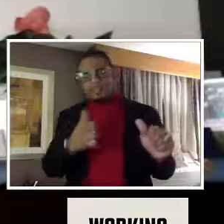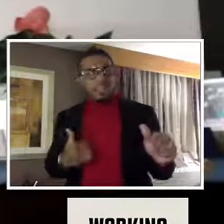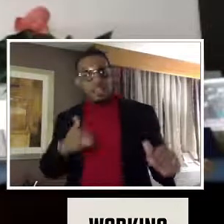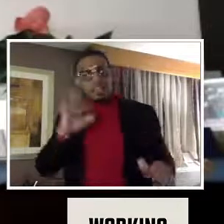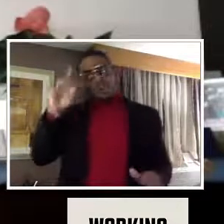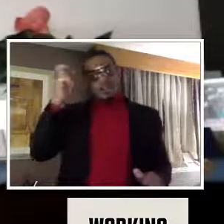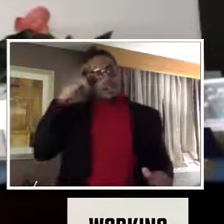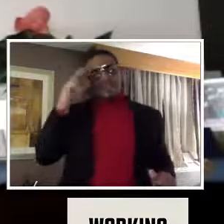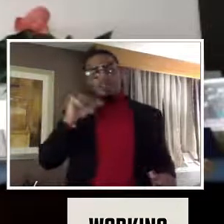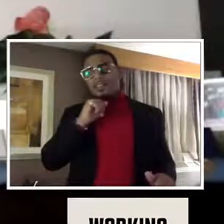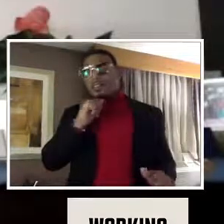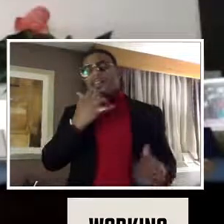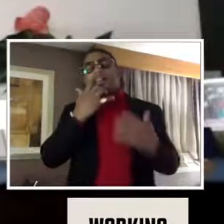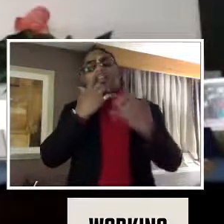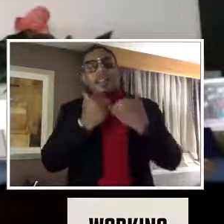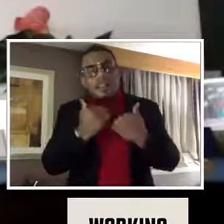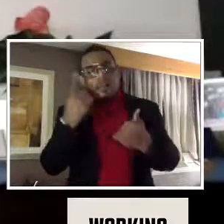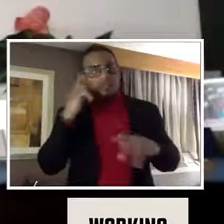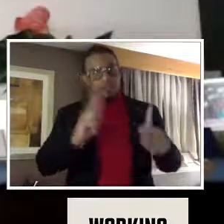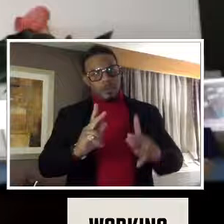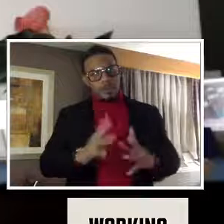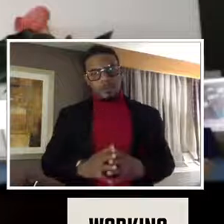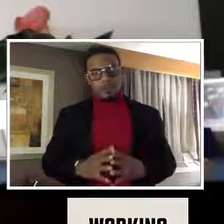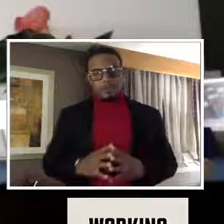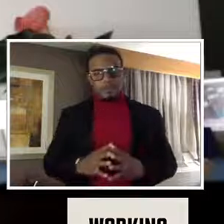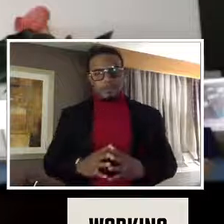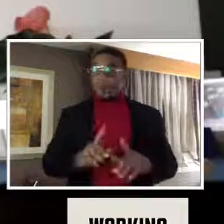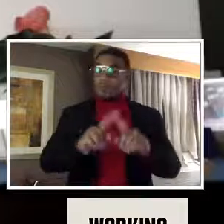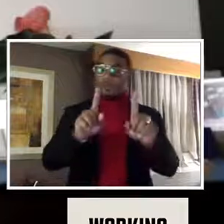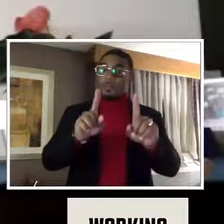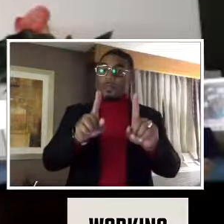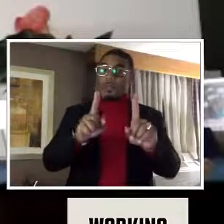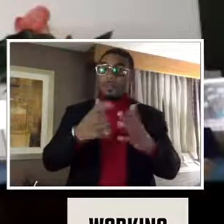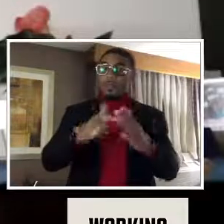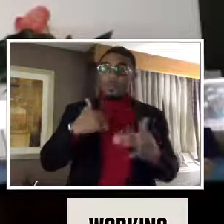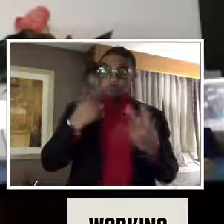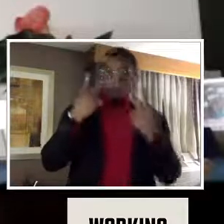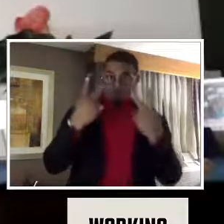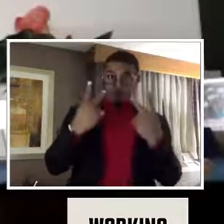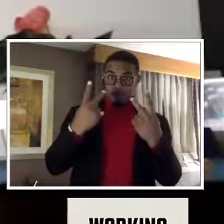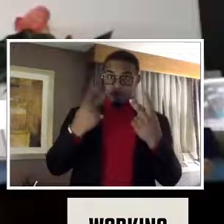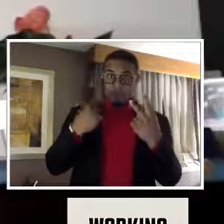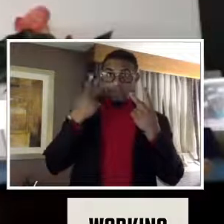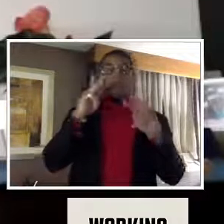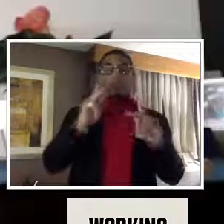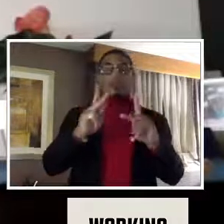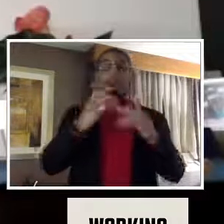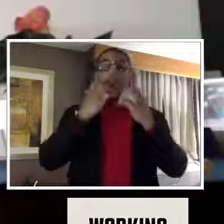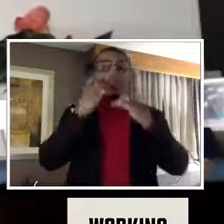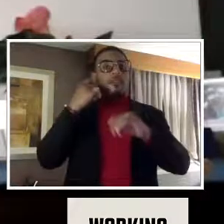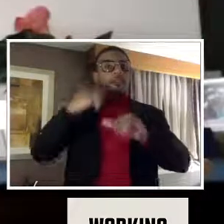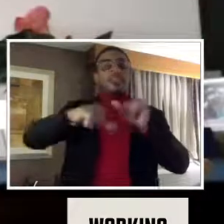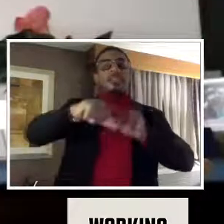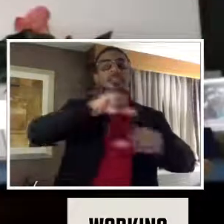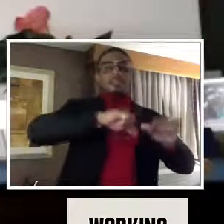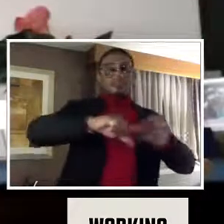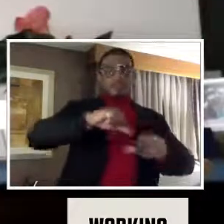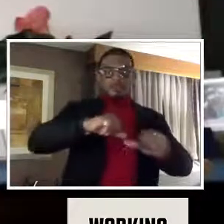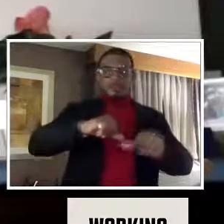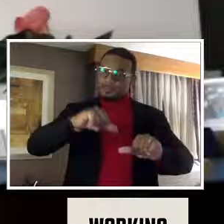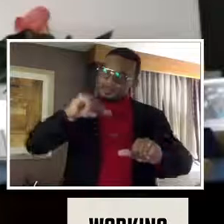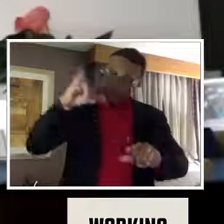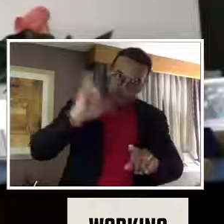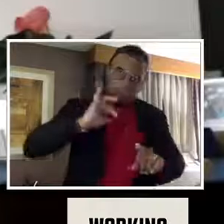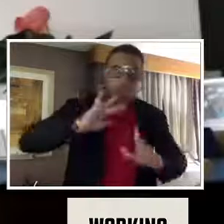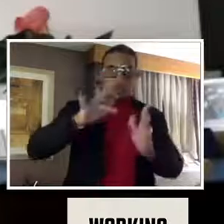government simply wasn't caring for people. But what did we see? We saw people caring for each other. That